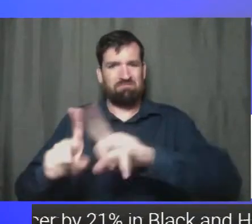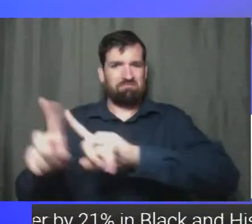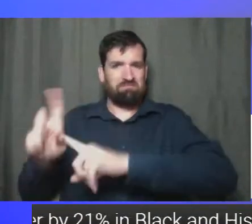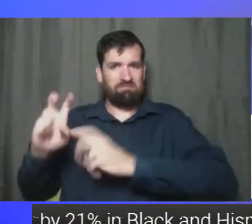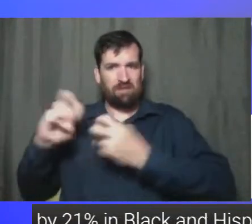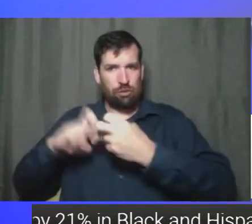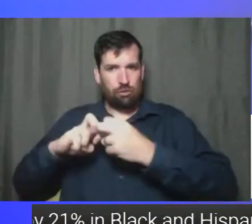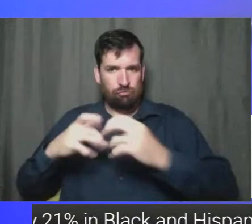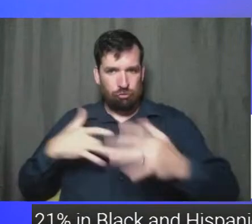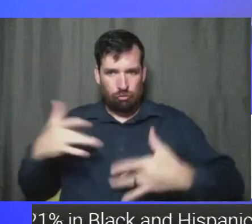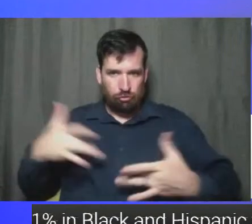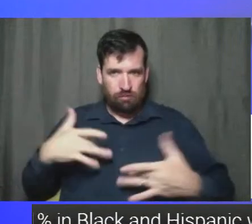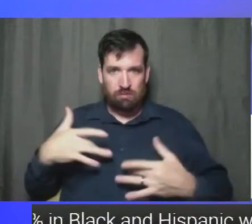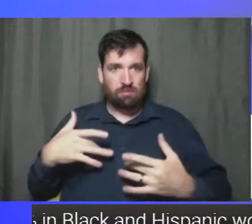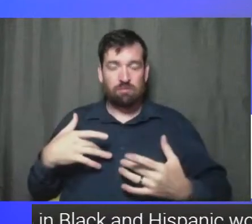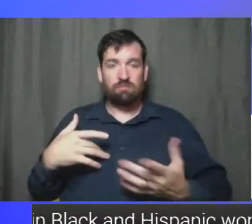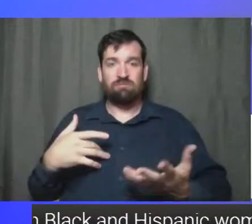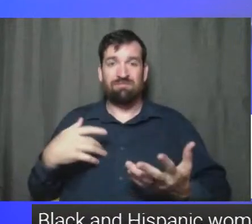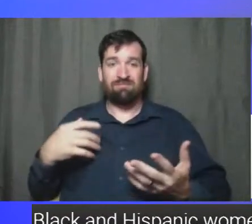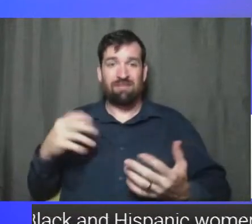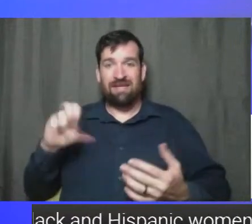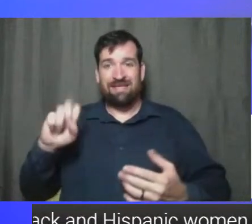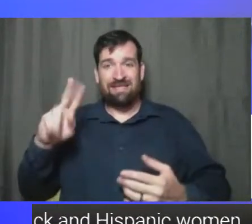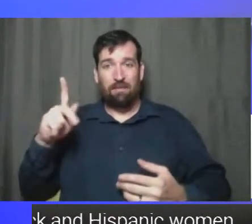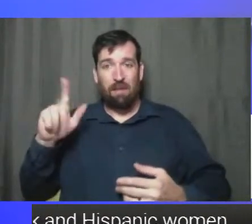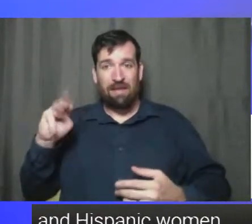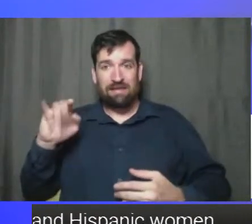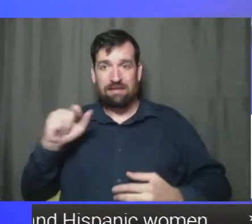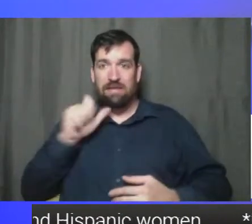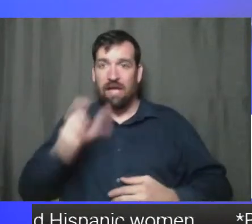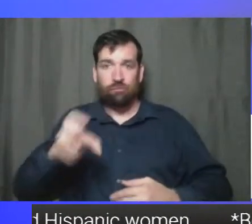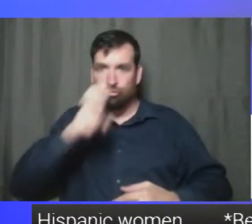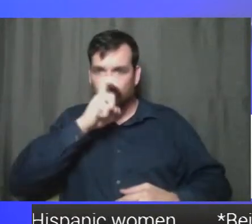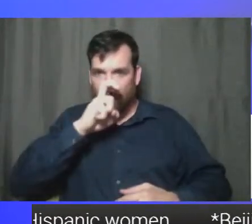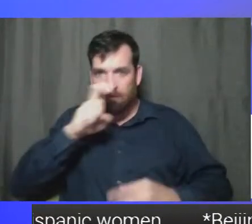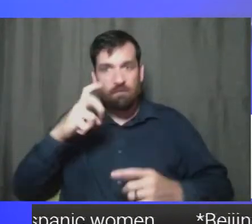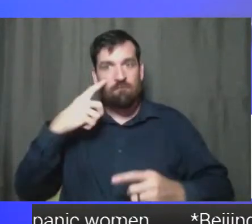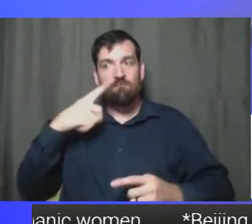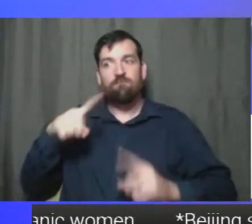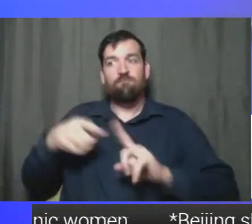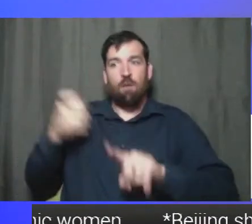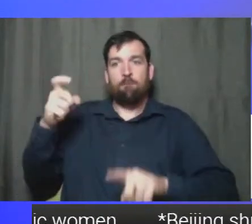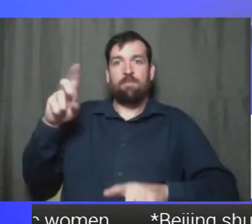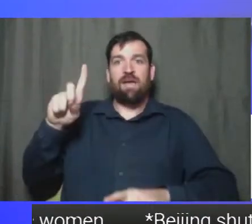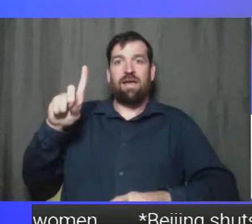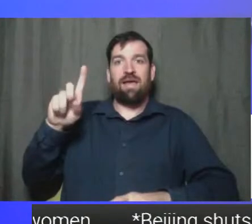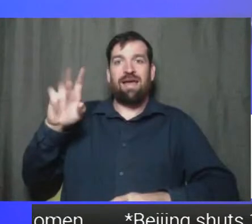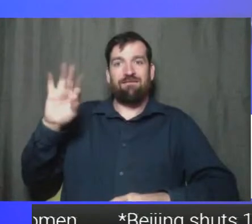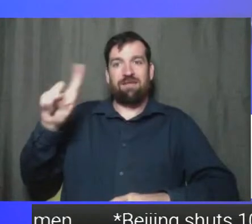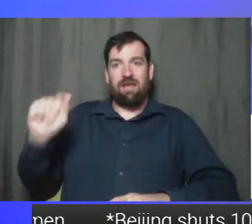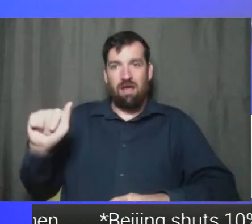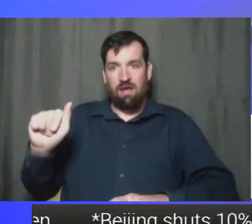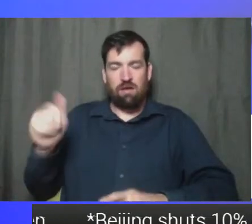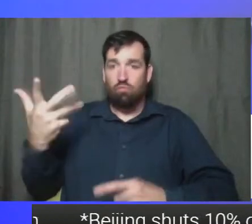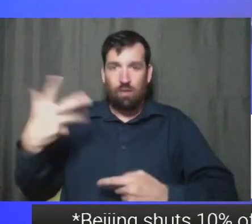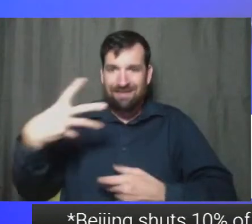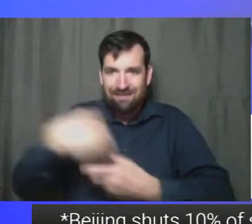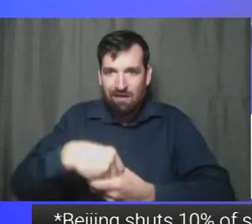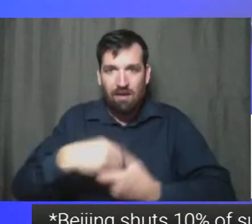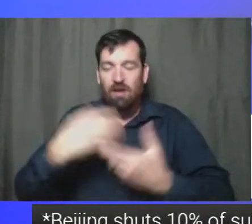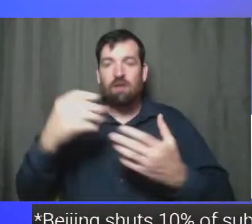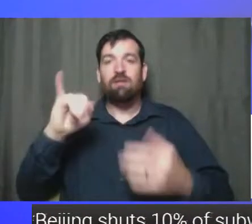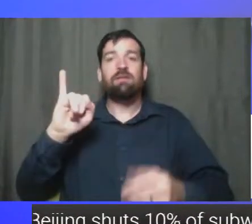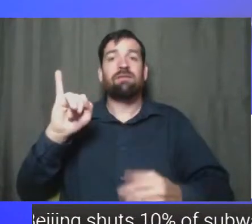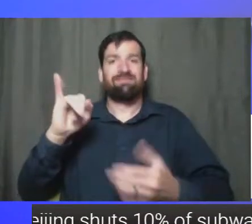supplements are not as tightly regulated by the FDA, and so quality control of actually what goes into the supplements and what the quality of those ingredients are can